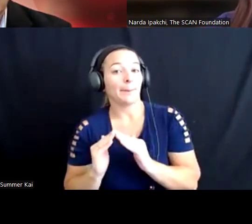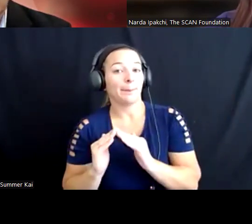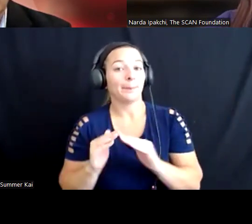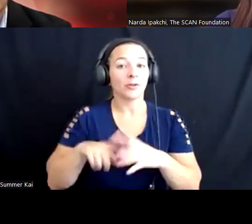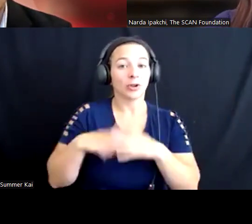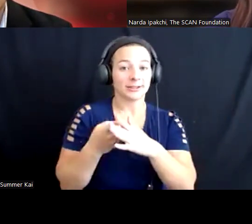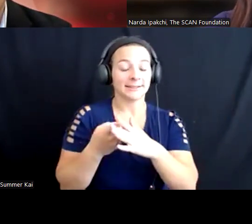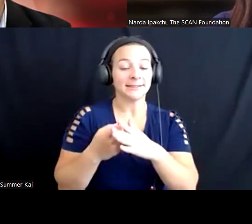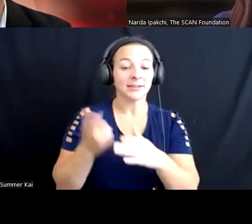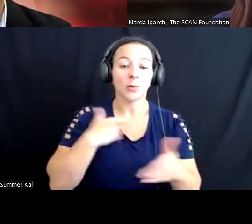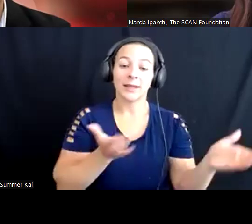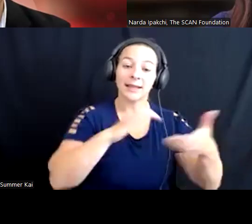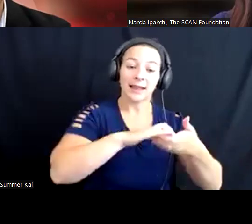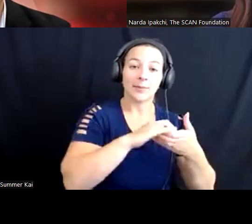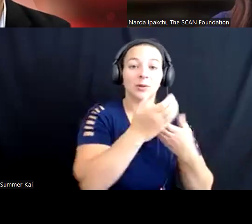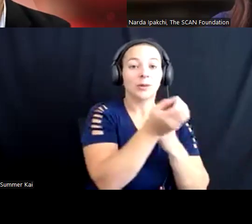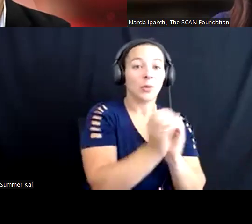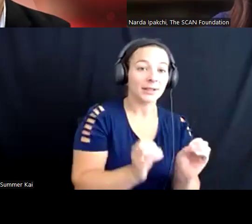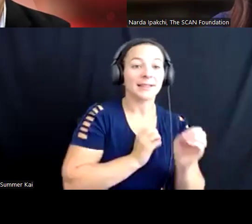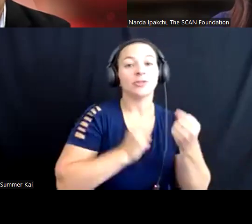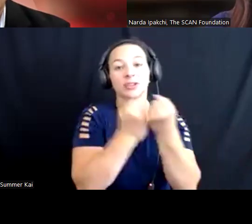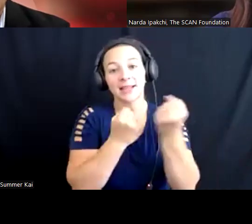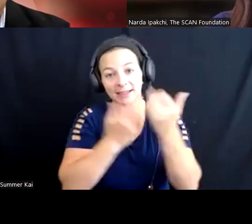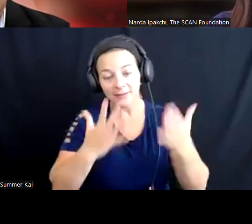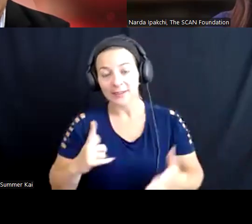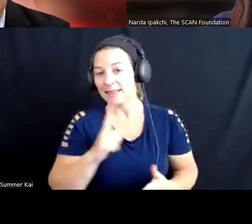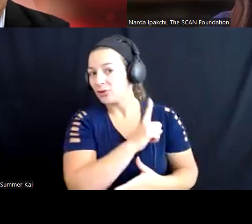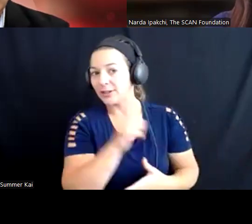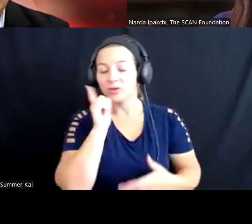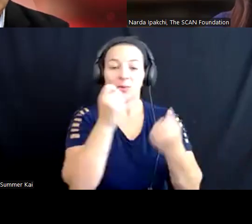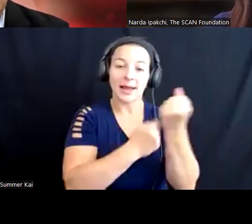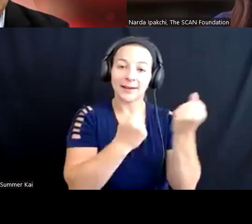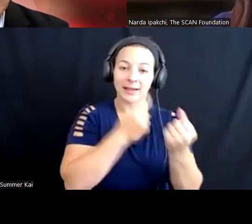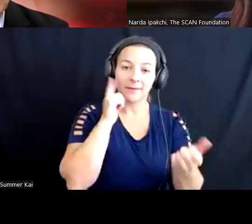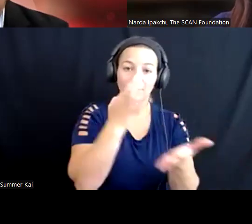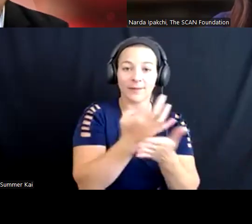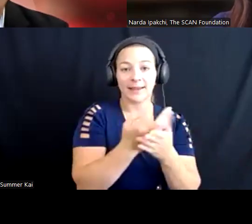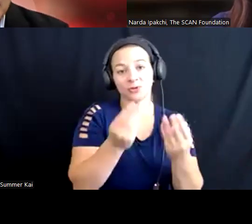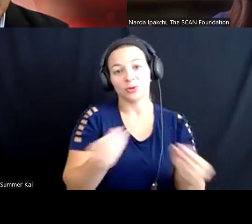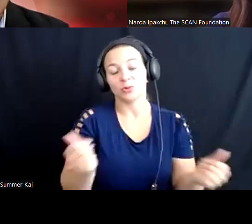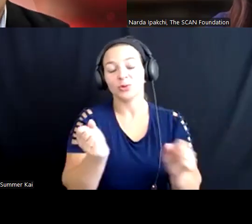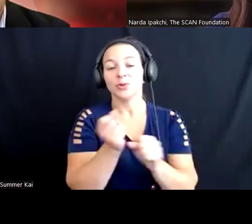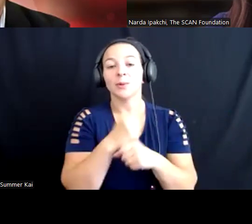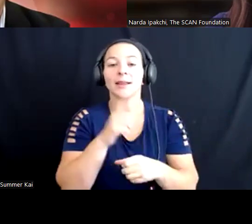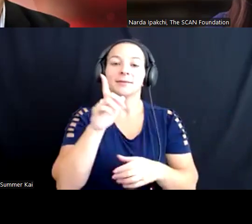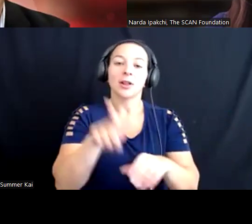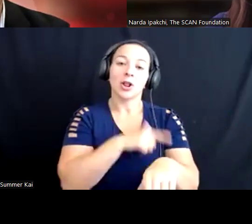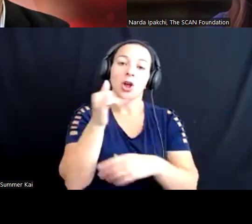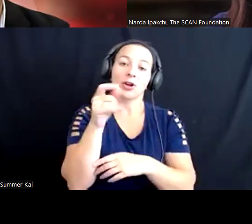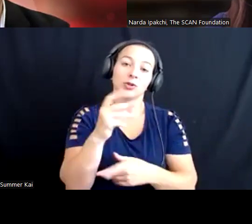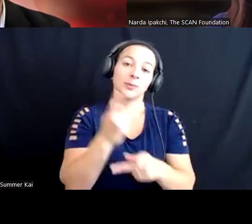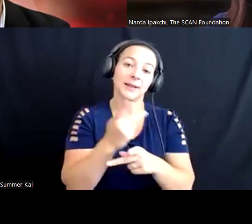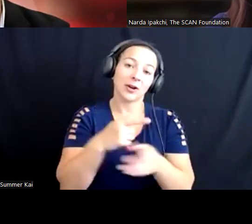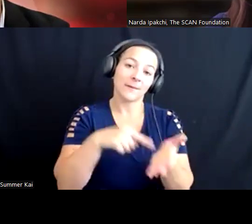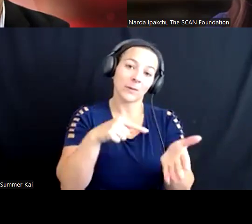collaborated with community organizations, activists, legislators, and unions to advocate for a financing solution to make long-term care affordable, one that gains